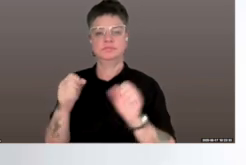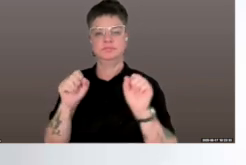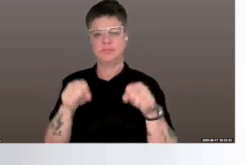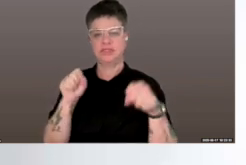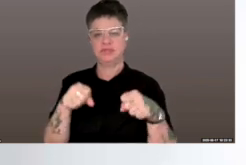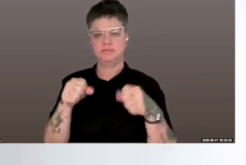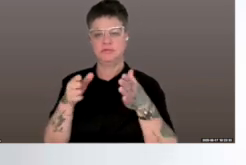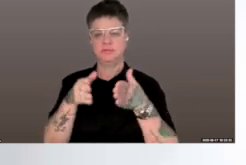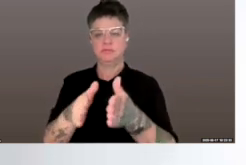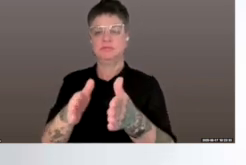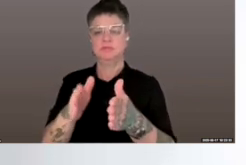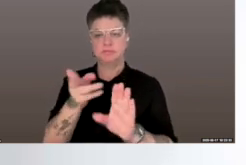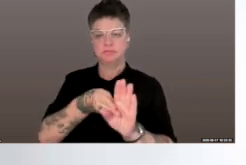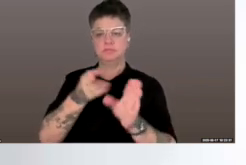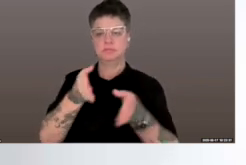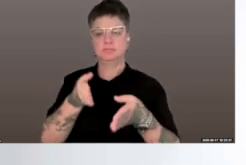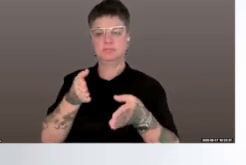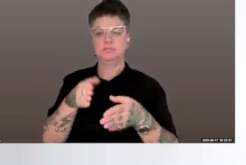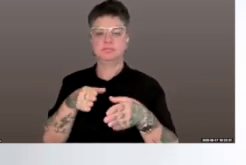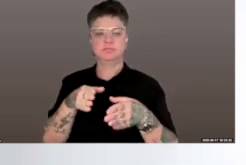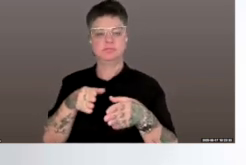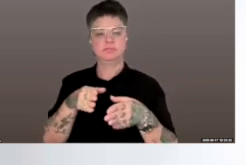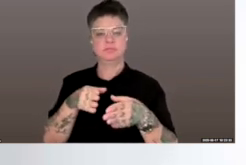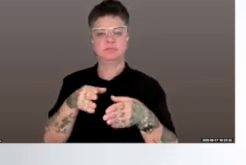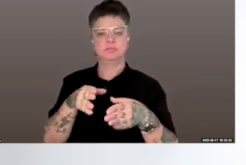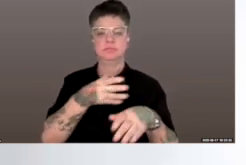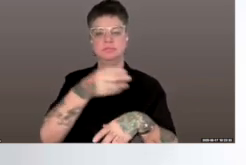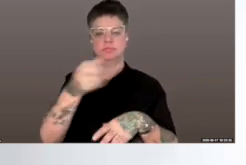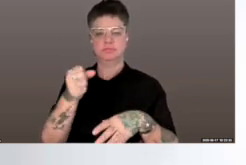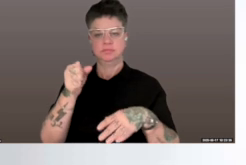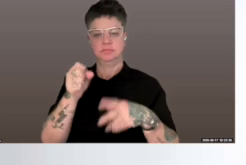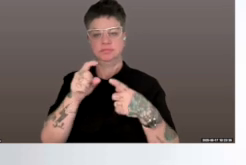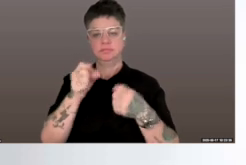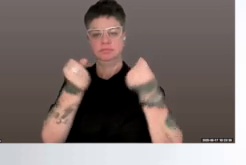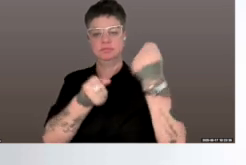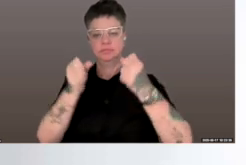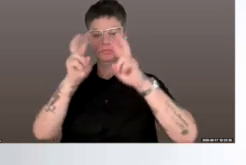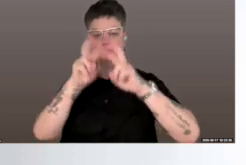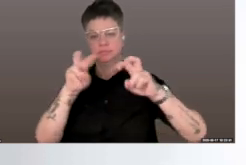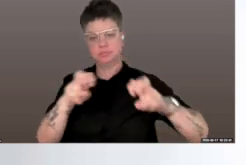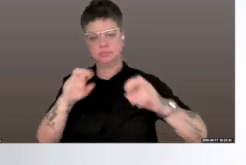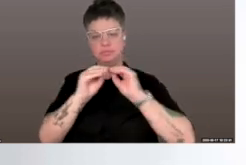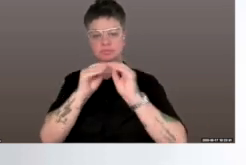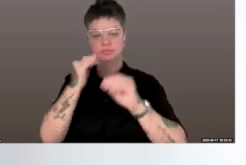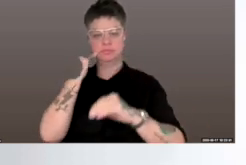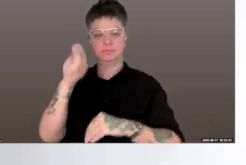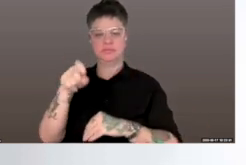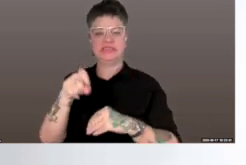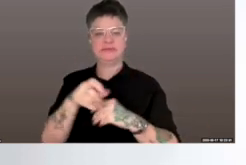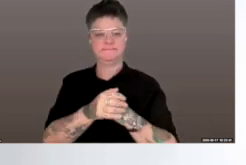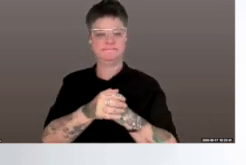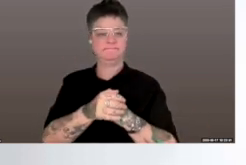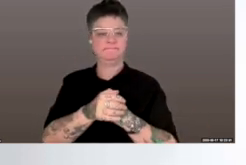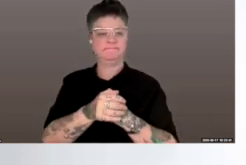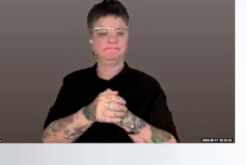ZAP staff confirms with the nearest repair facility to the participant's location to receive